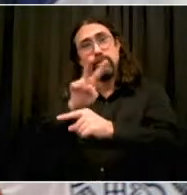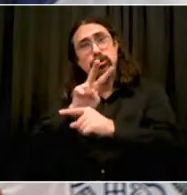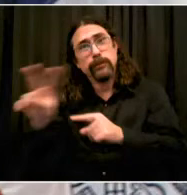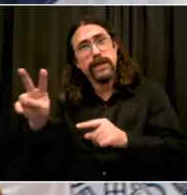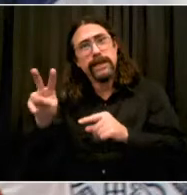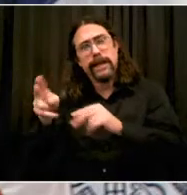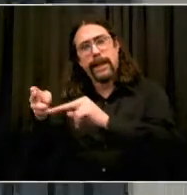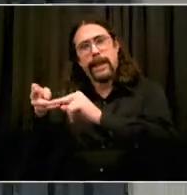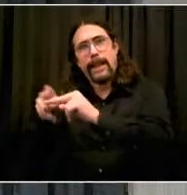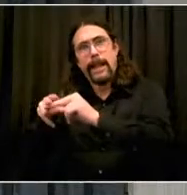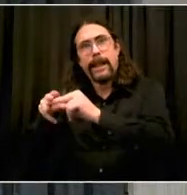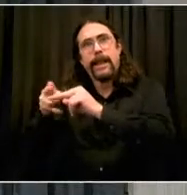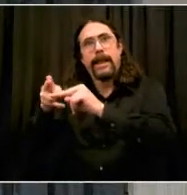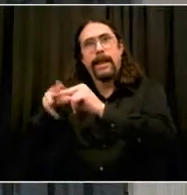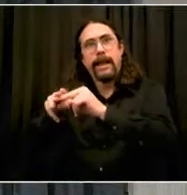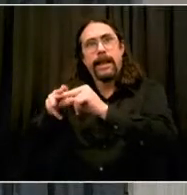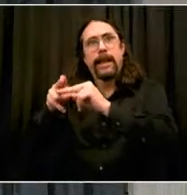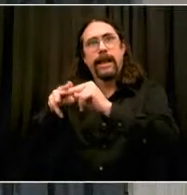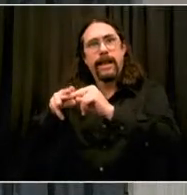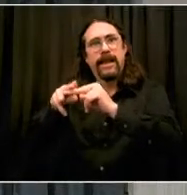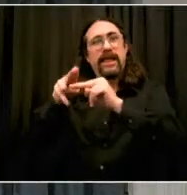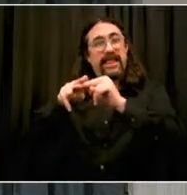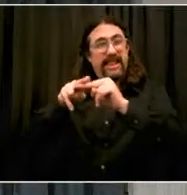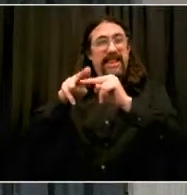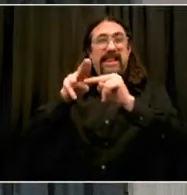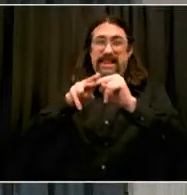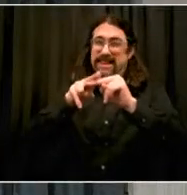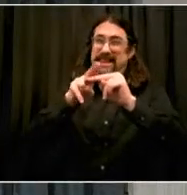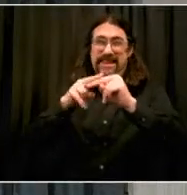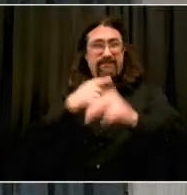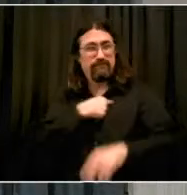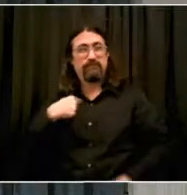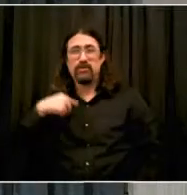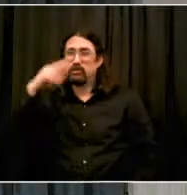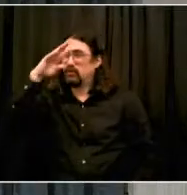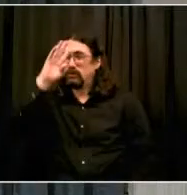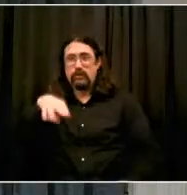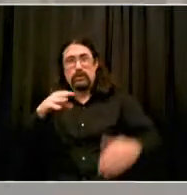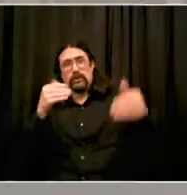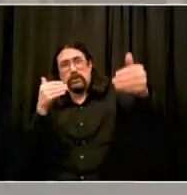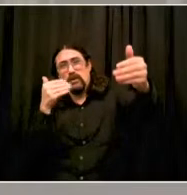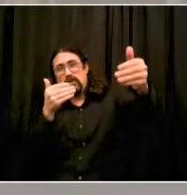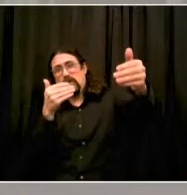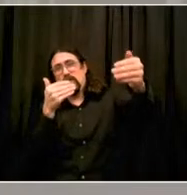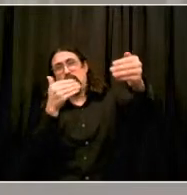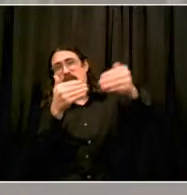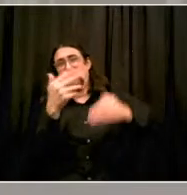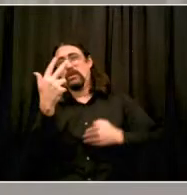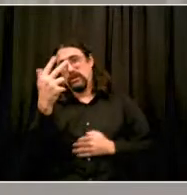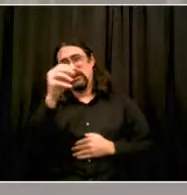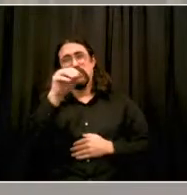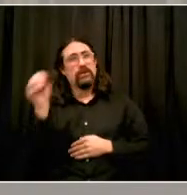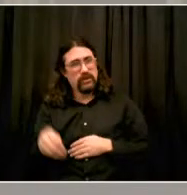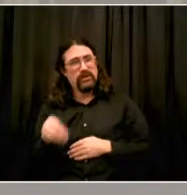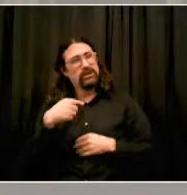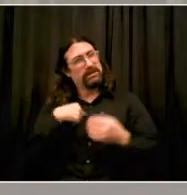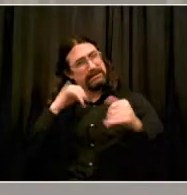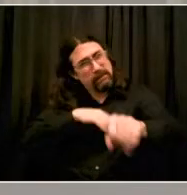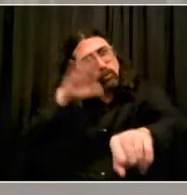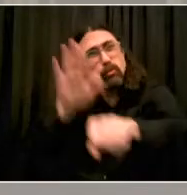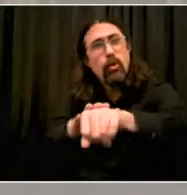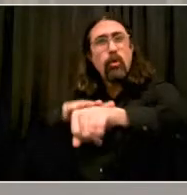know. Commissioner? Well, the mayor covered the high points. We're always striving to find the right balance